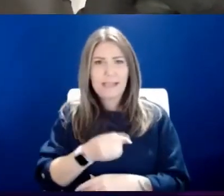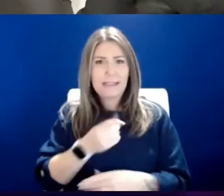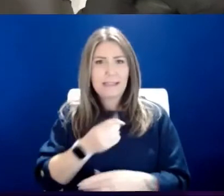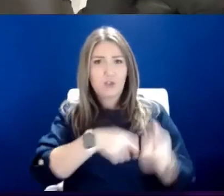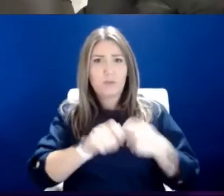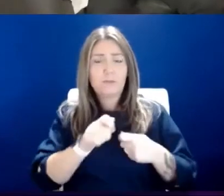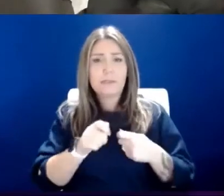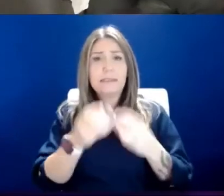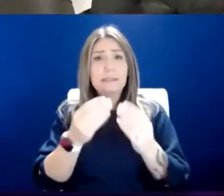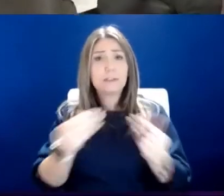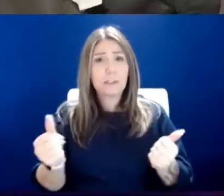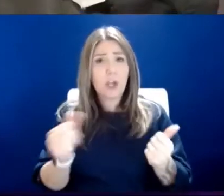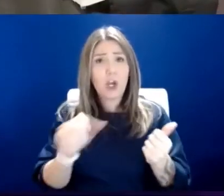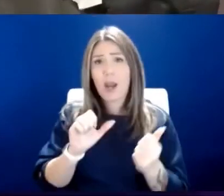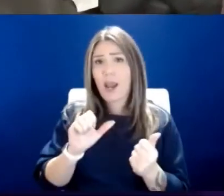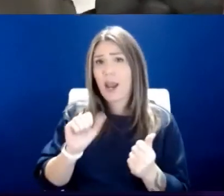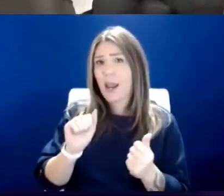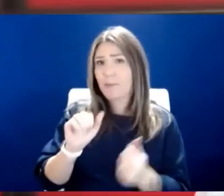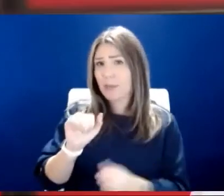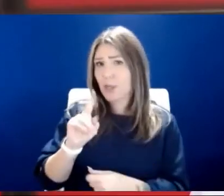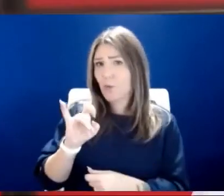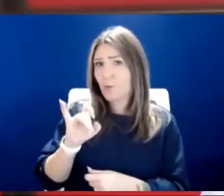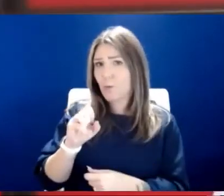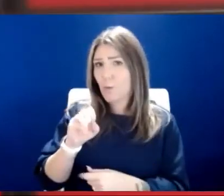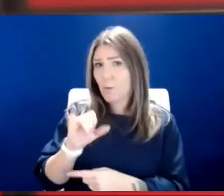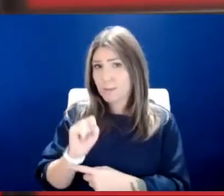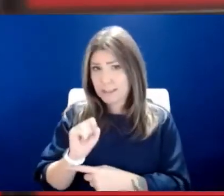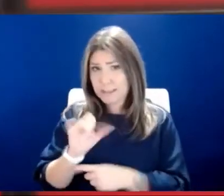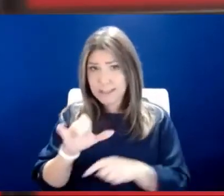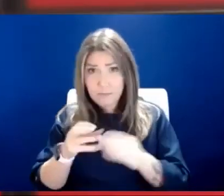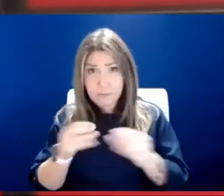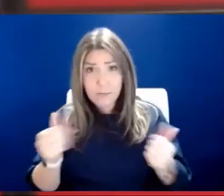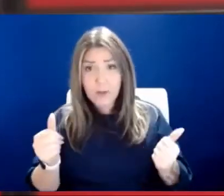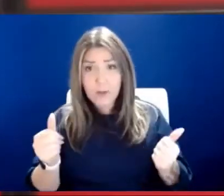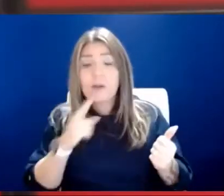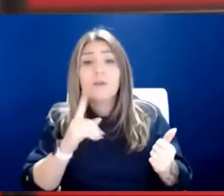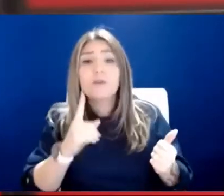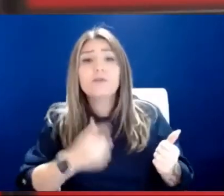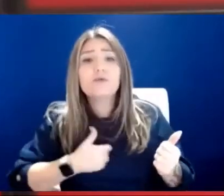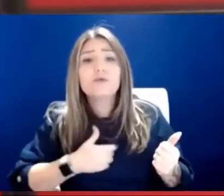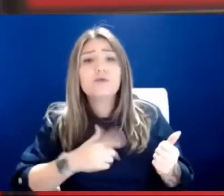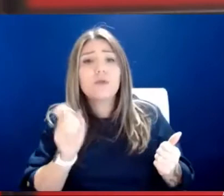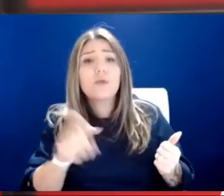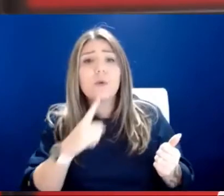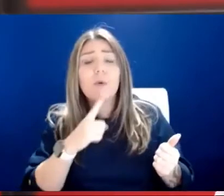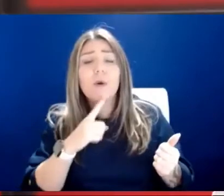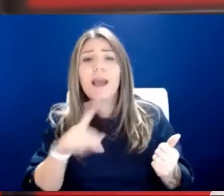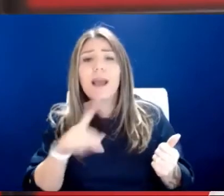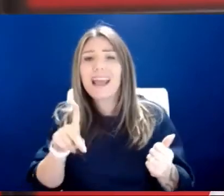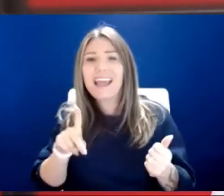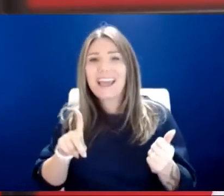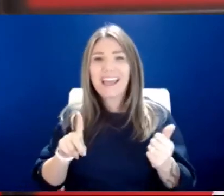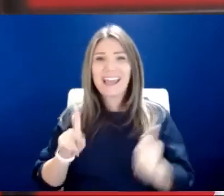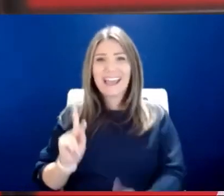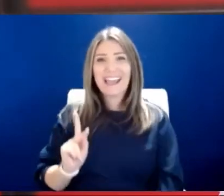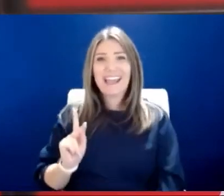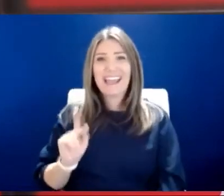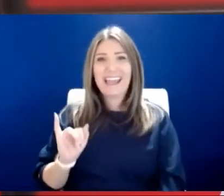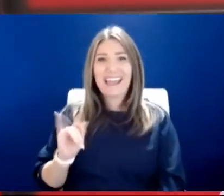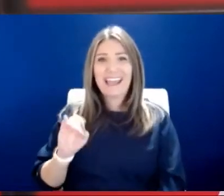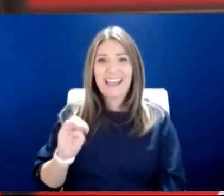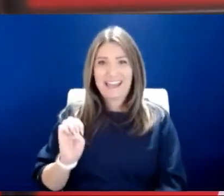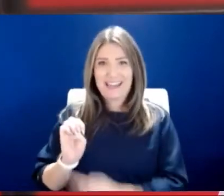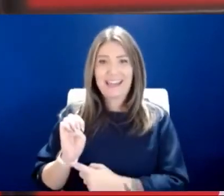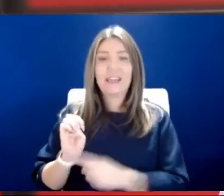amyloidosis? No, Gary, I'm sorry, who was the question? Who asked the question? Katie wants to know if the transplant that